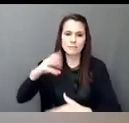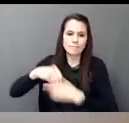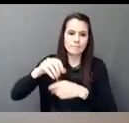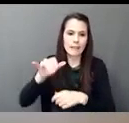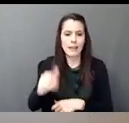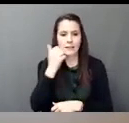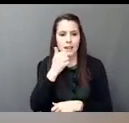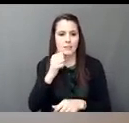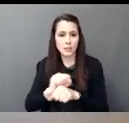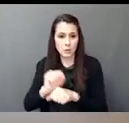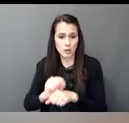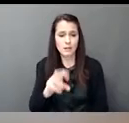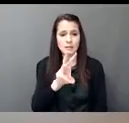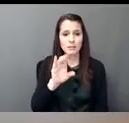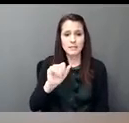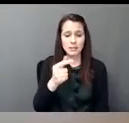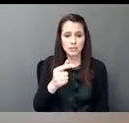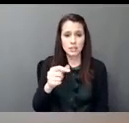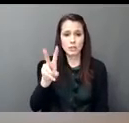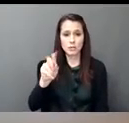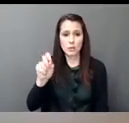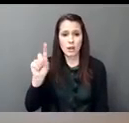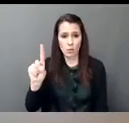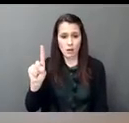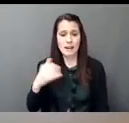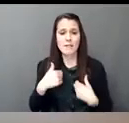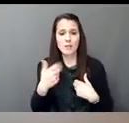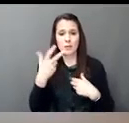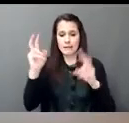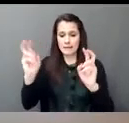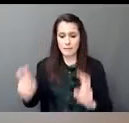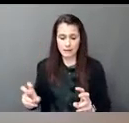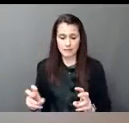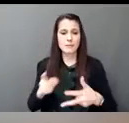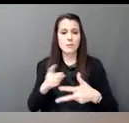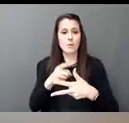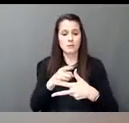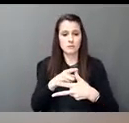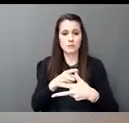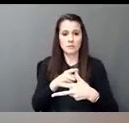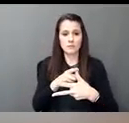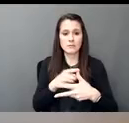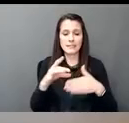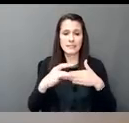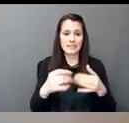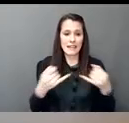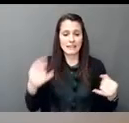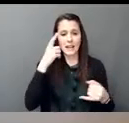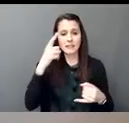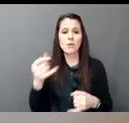WCAG 2.1 has 3 main topic areas. Area 1 are the guidelines for mobile